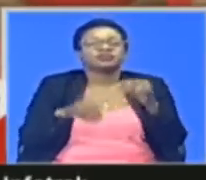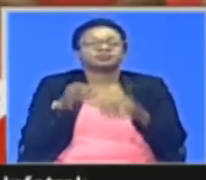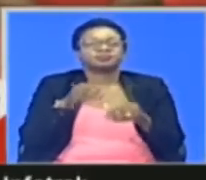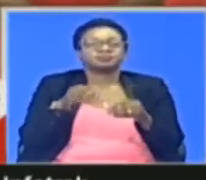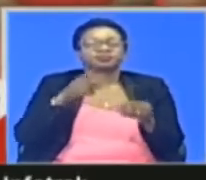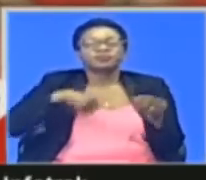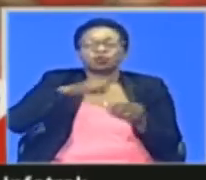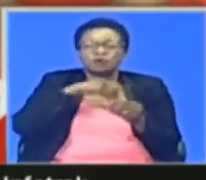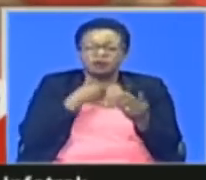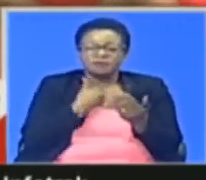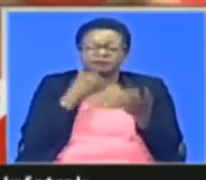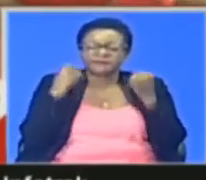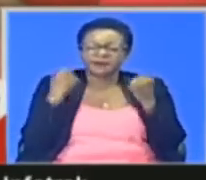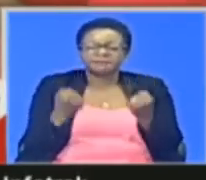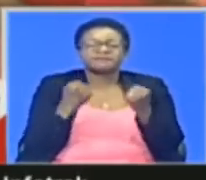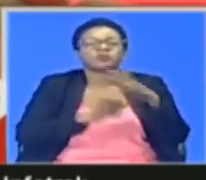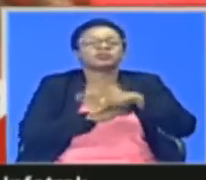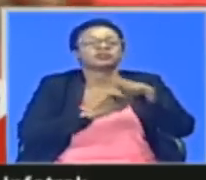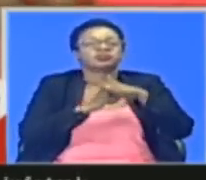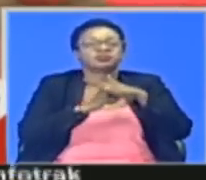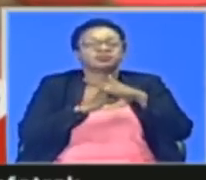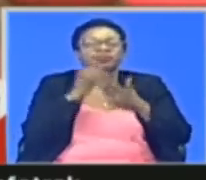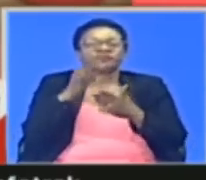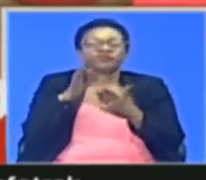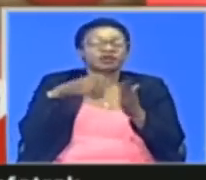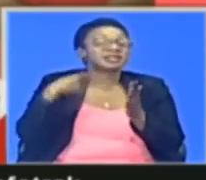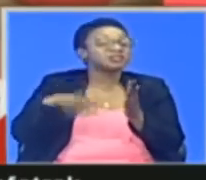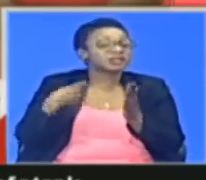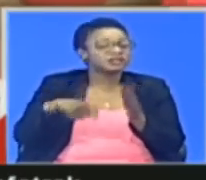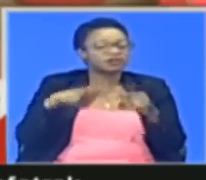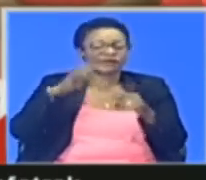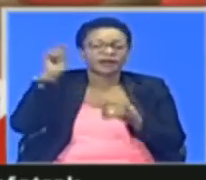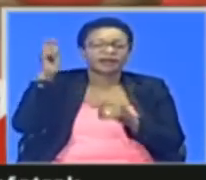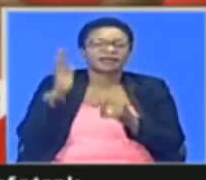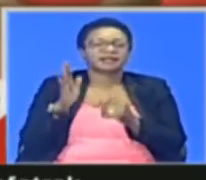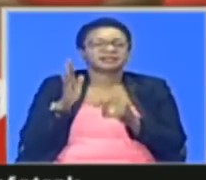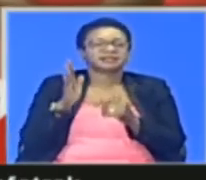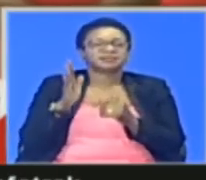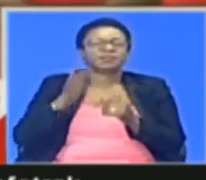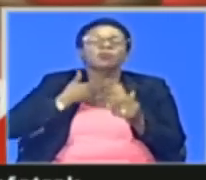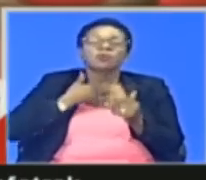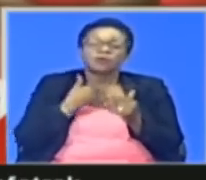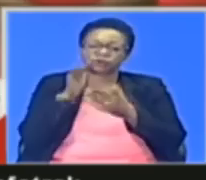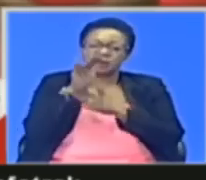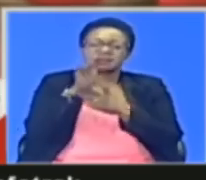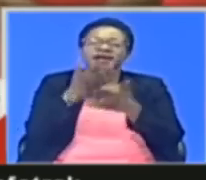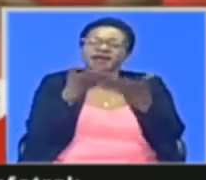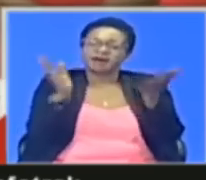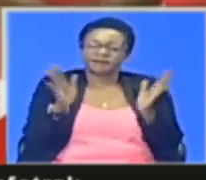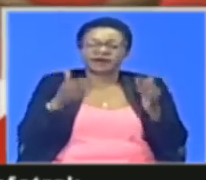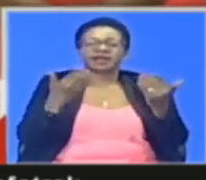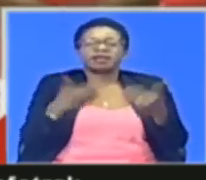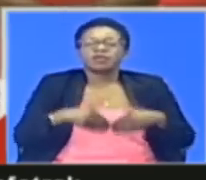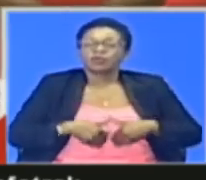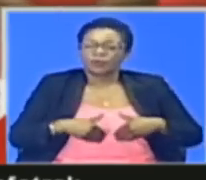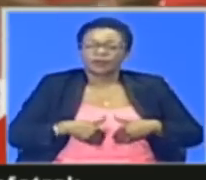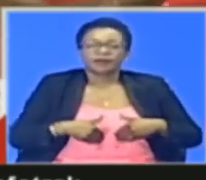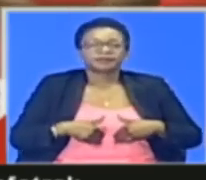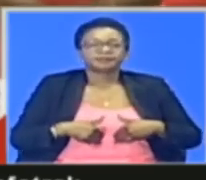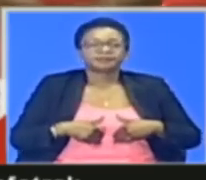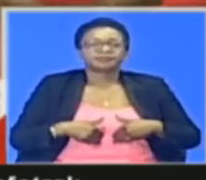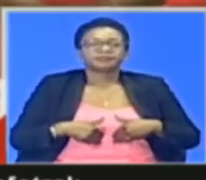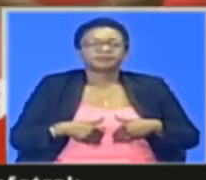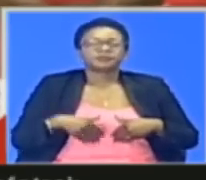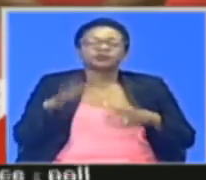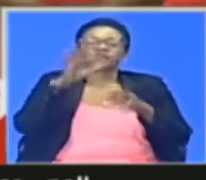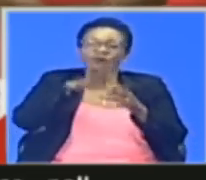laid a firm foundation for the industrialization of Kenya, and we want to ask every young people, every young person, to